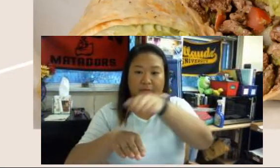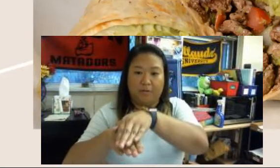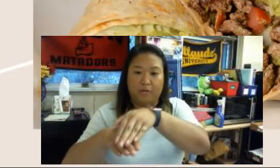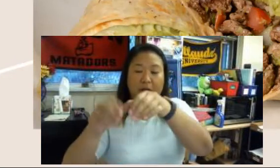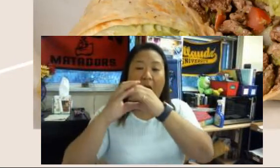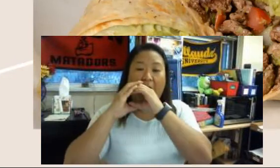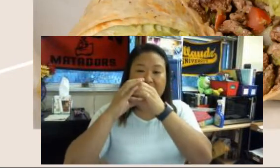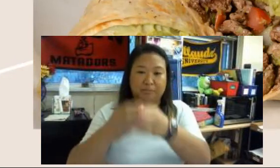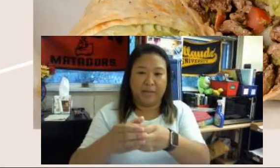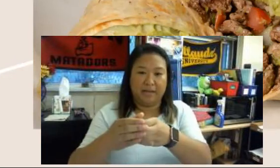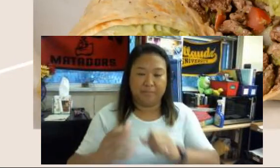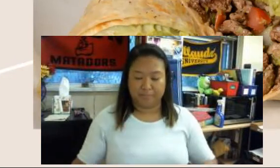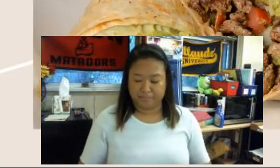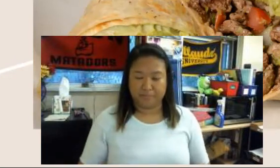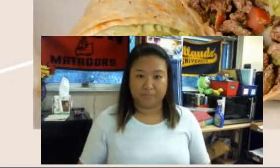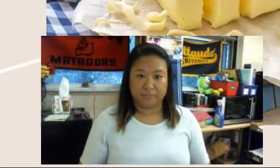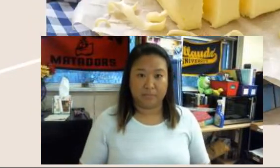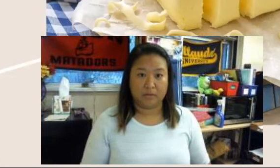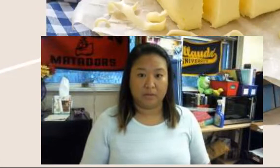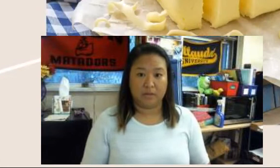fold, fold, bite.